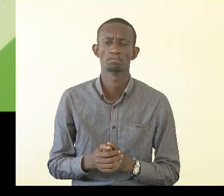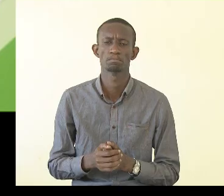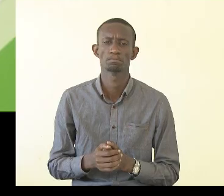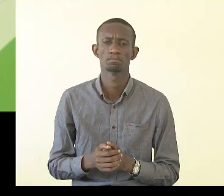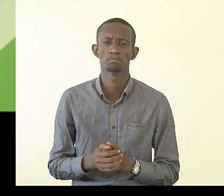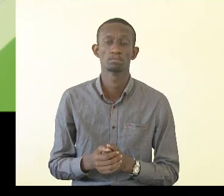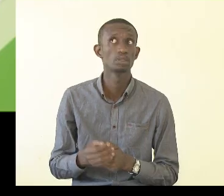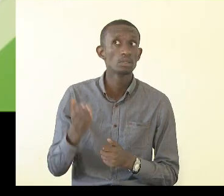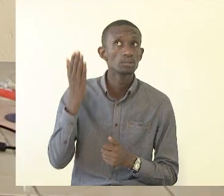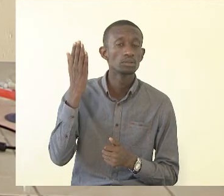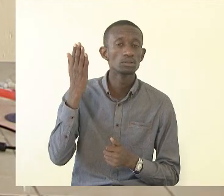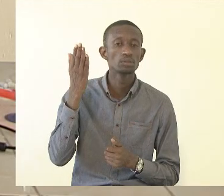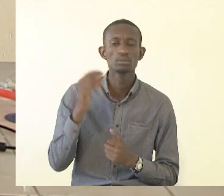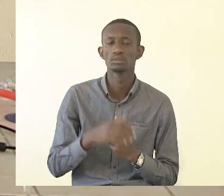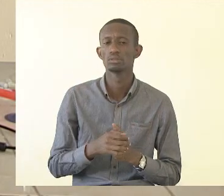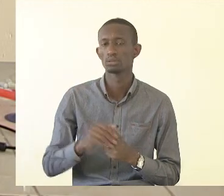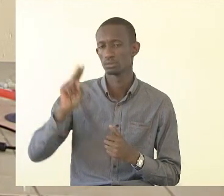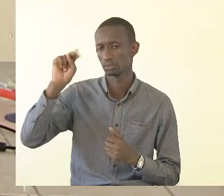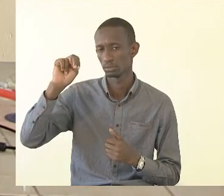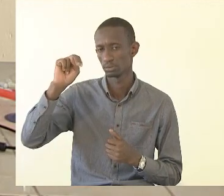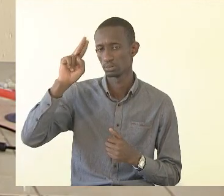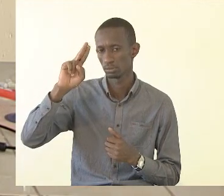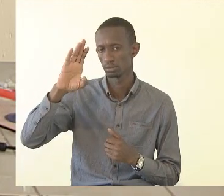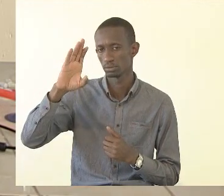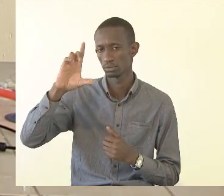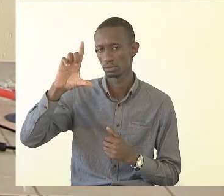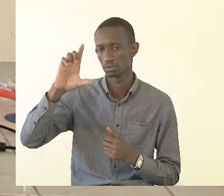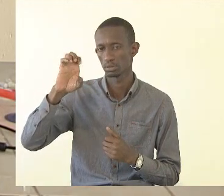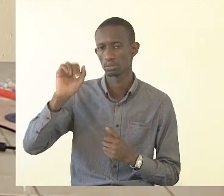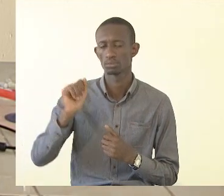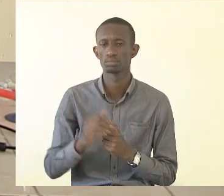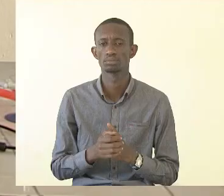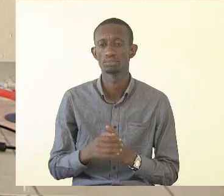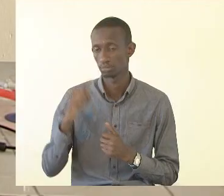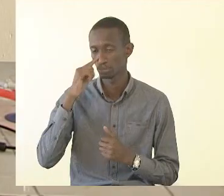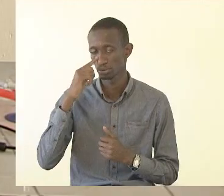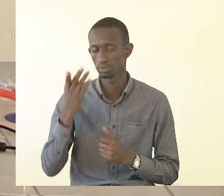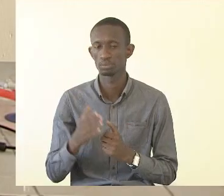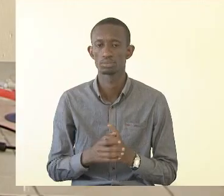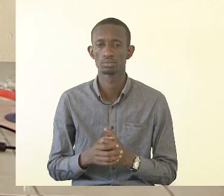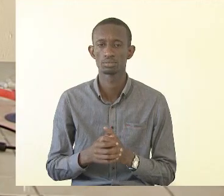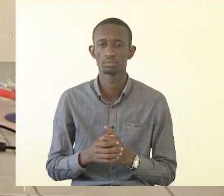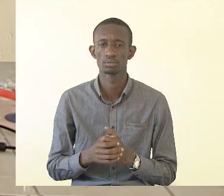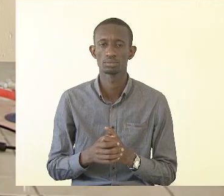a nucleophilic substitution. So that the reagent here is either using